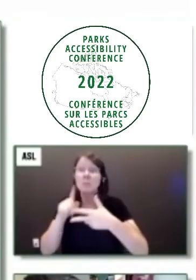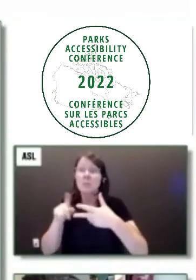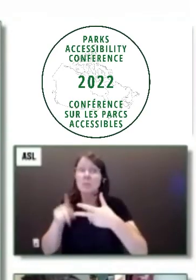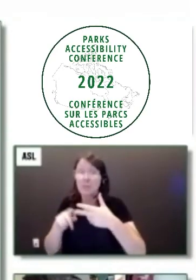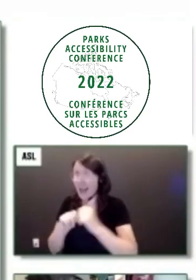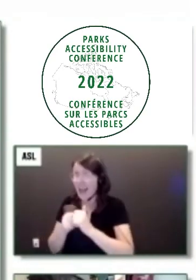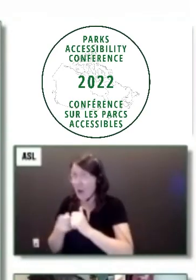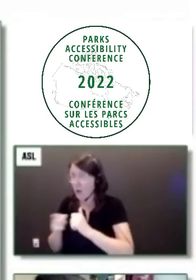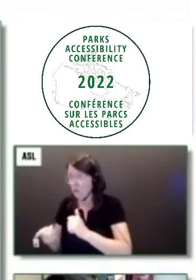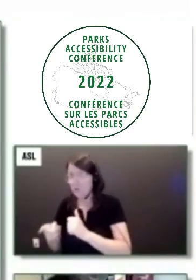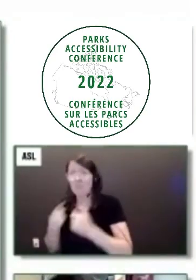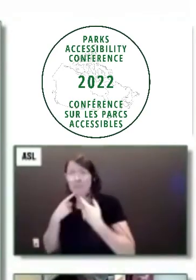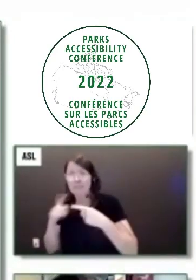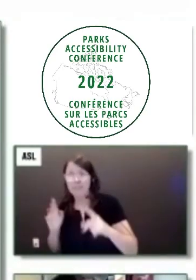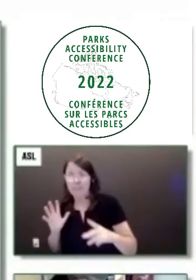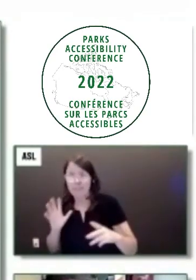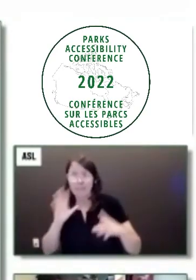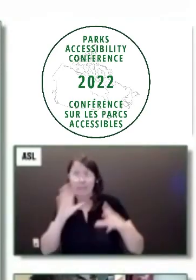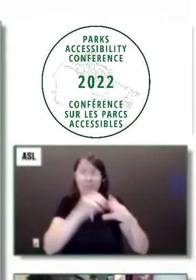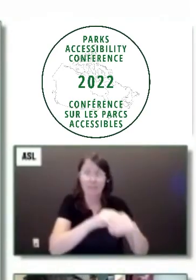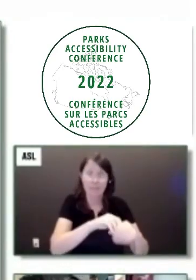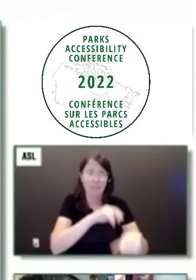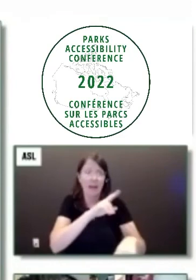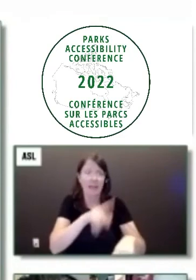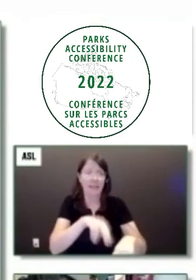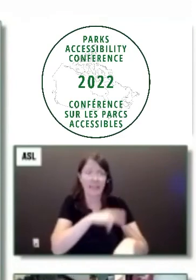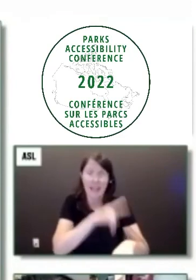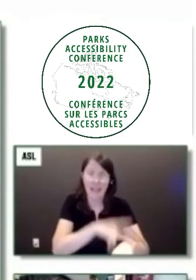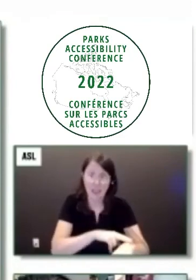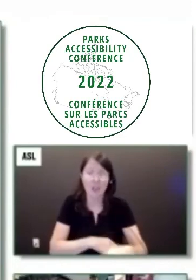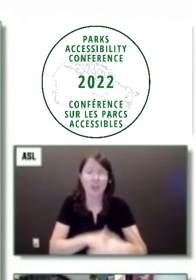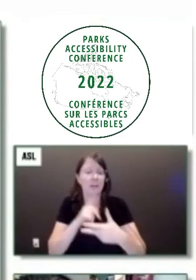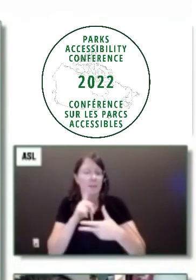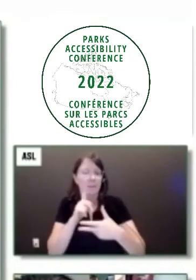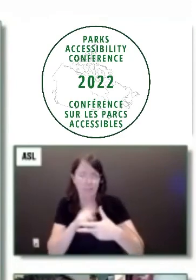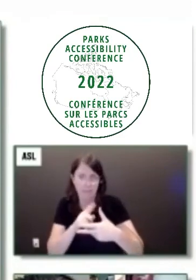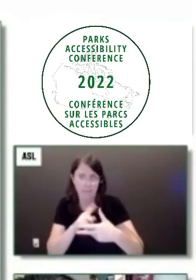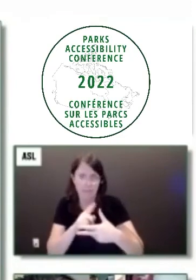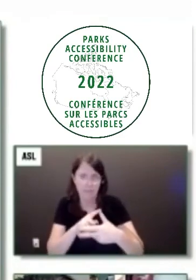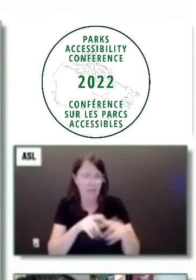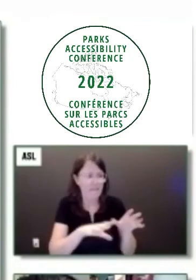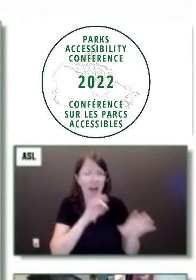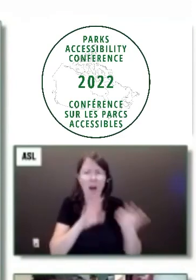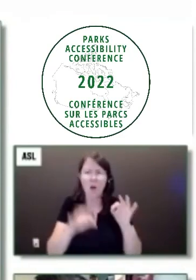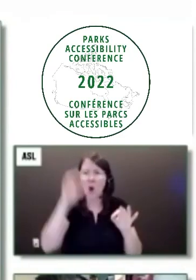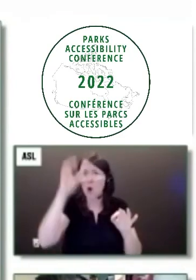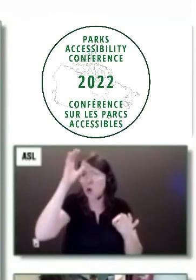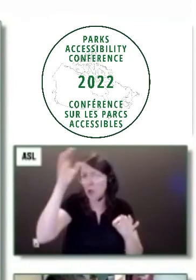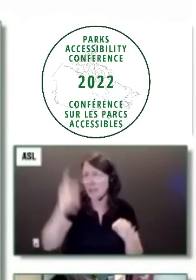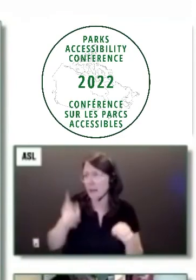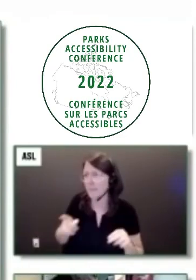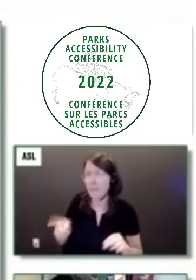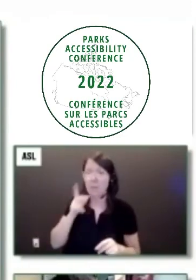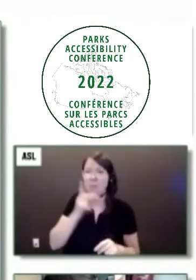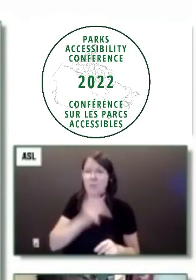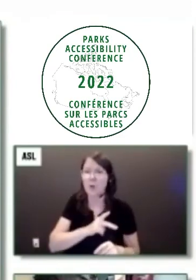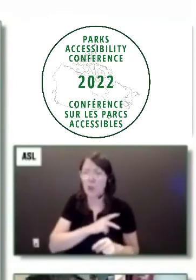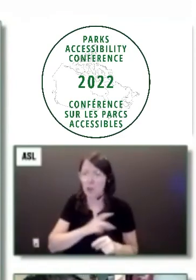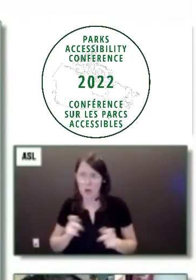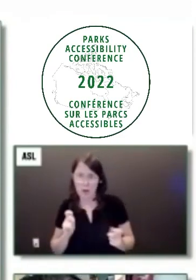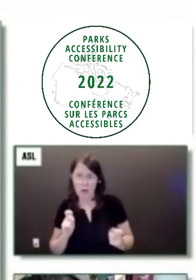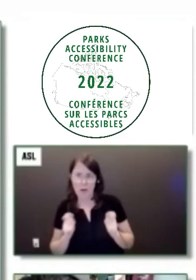focuses on the solution of personal adaptation, overcoming barriers through potential